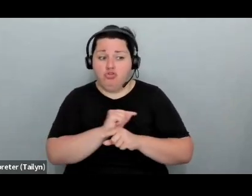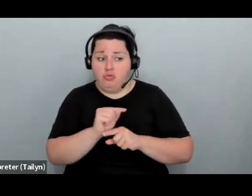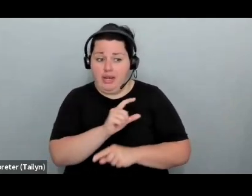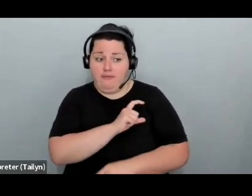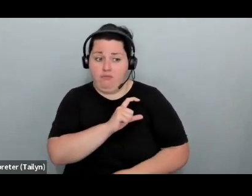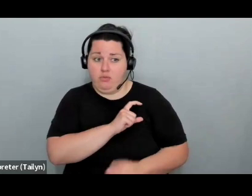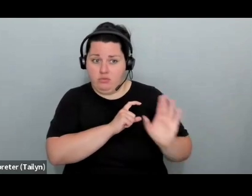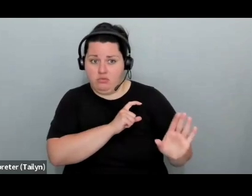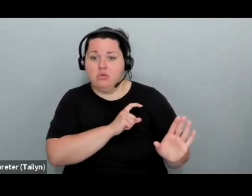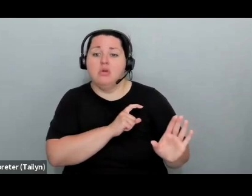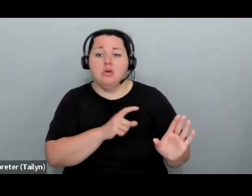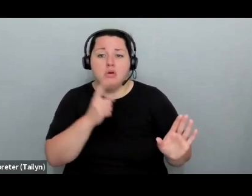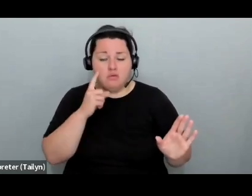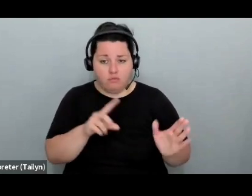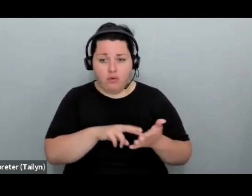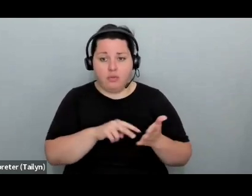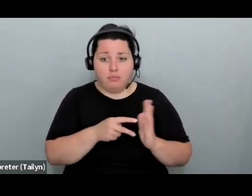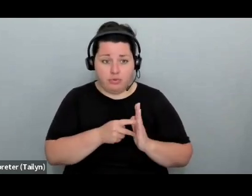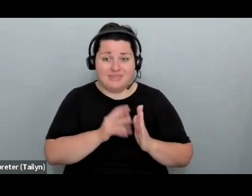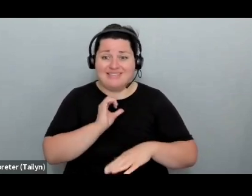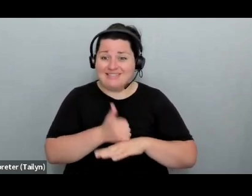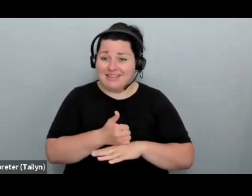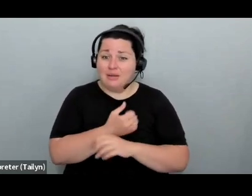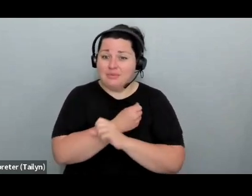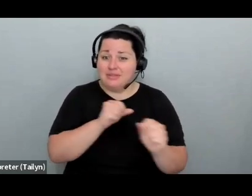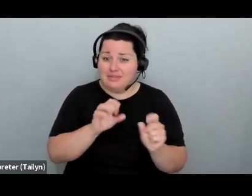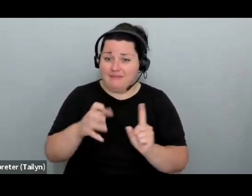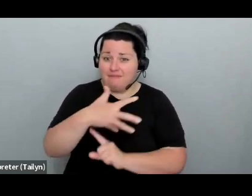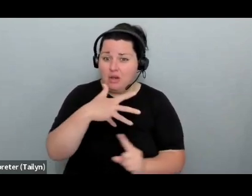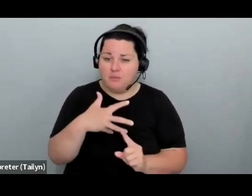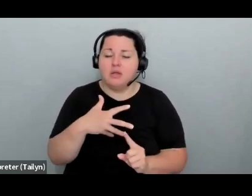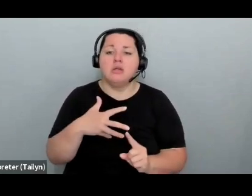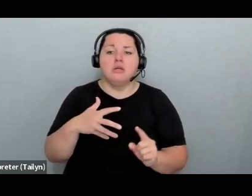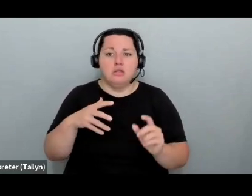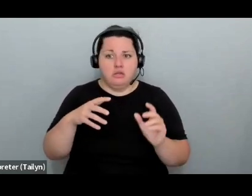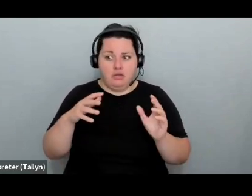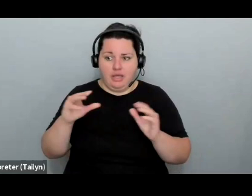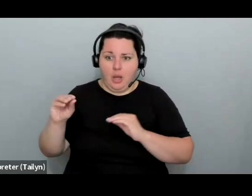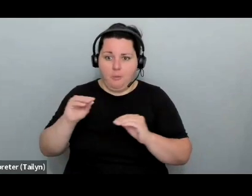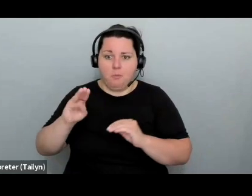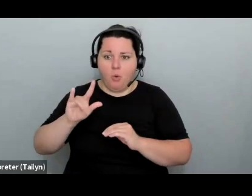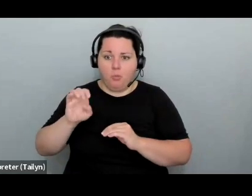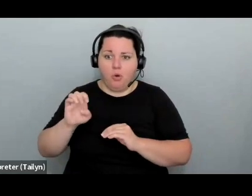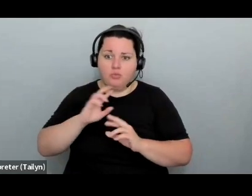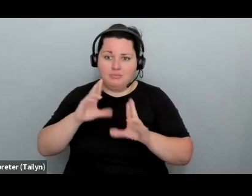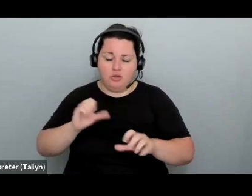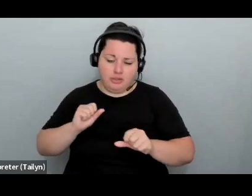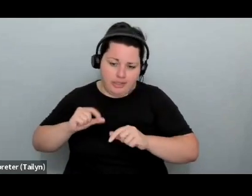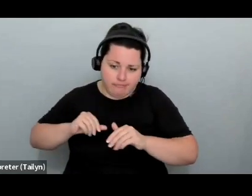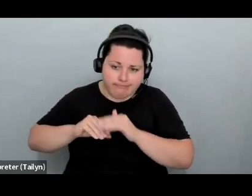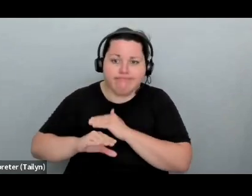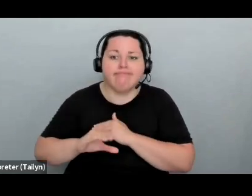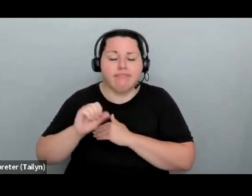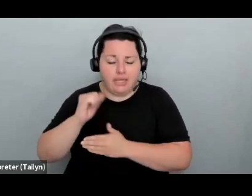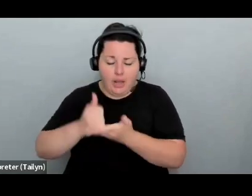officers for the purpose of creating that safe environment so that you can move in as a mobile responder to aid that family is